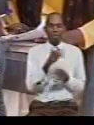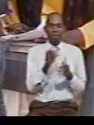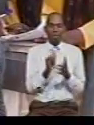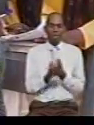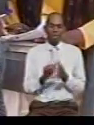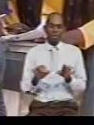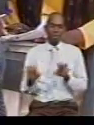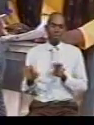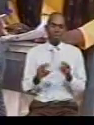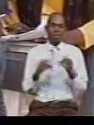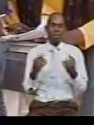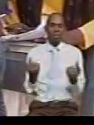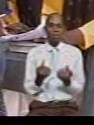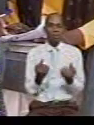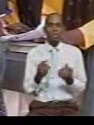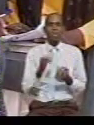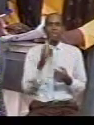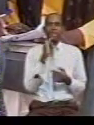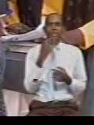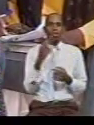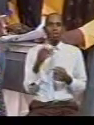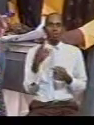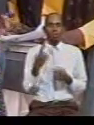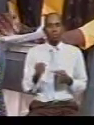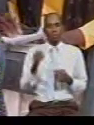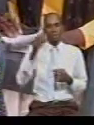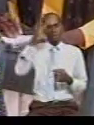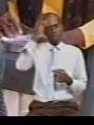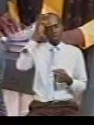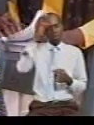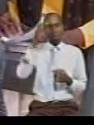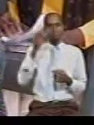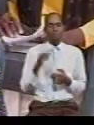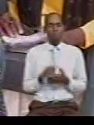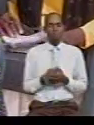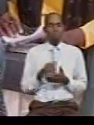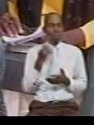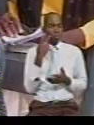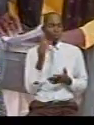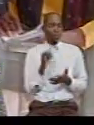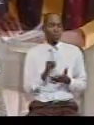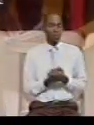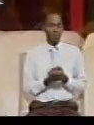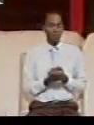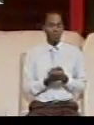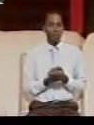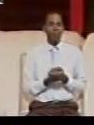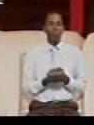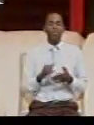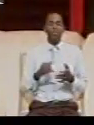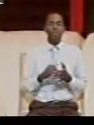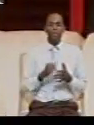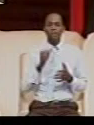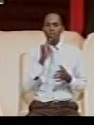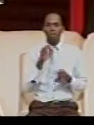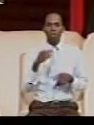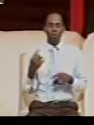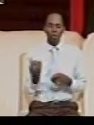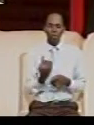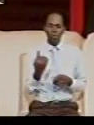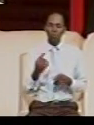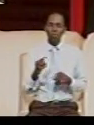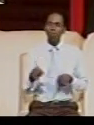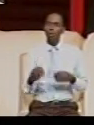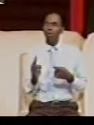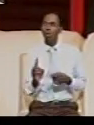sin is of the devil. You see that? It's always going up and down. He